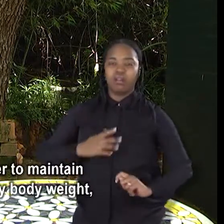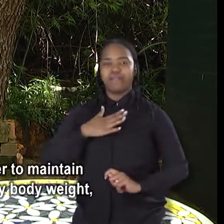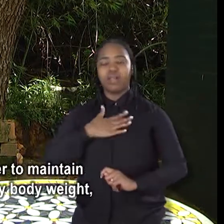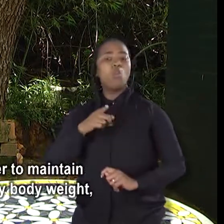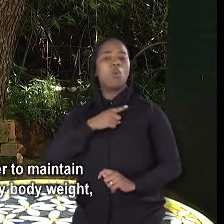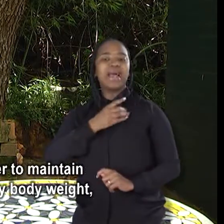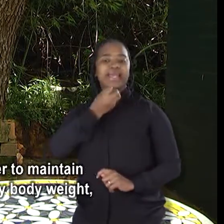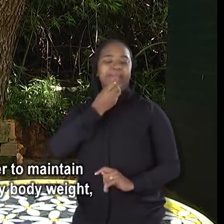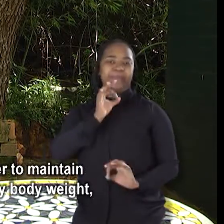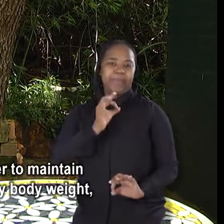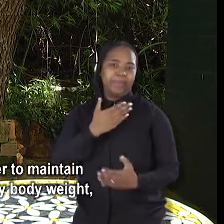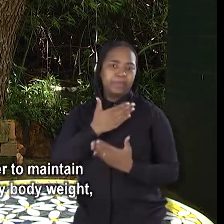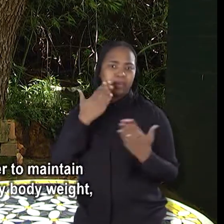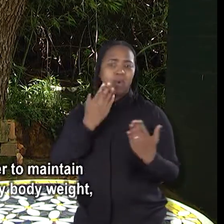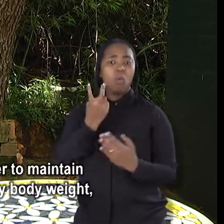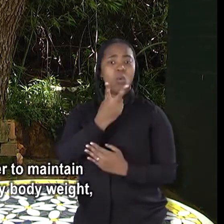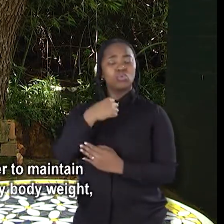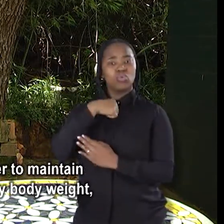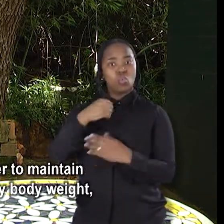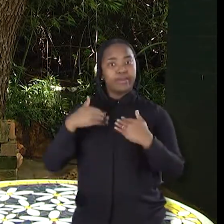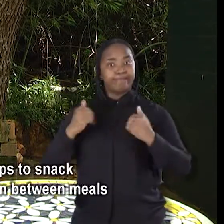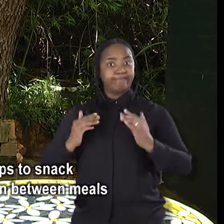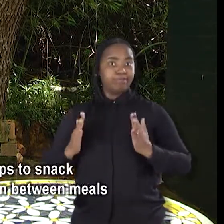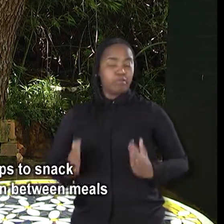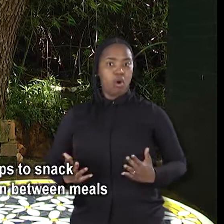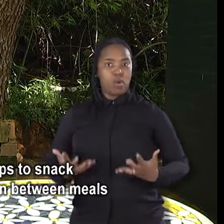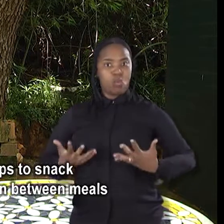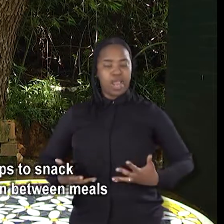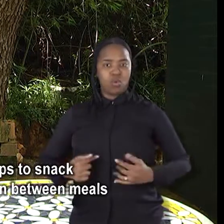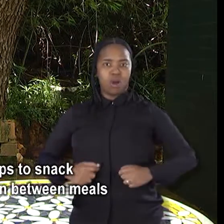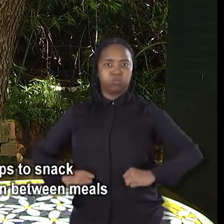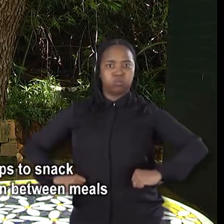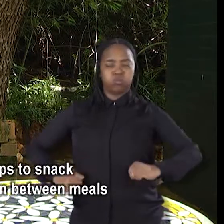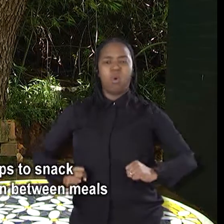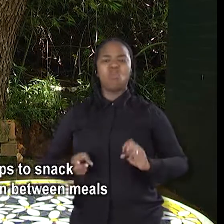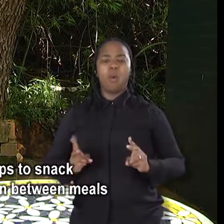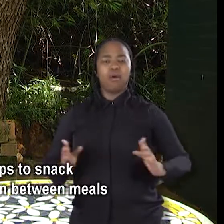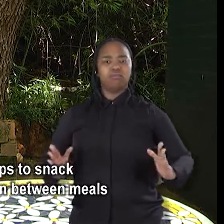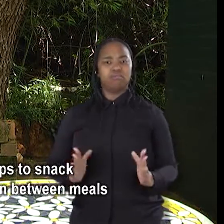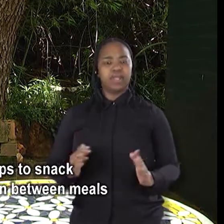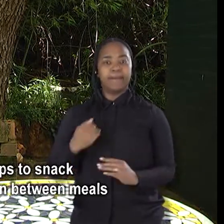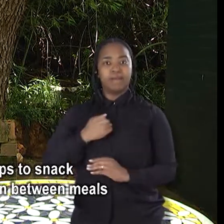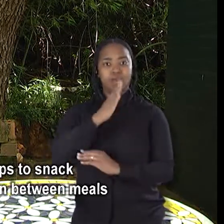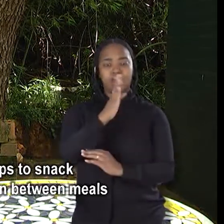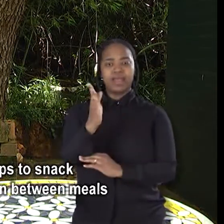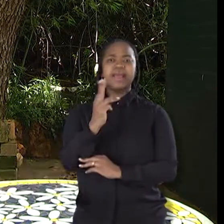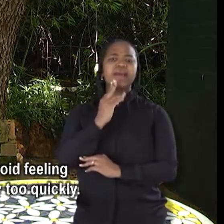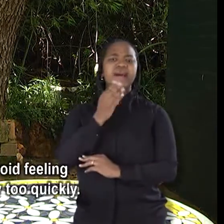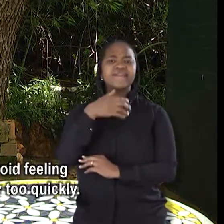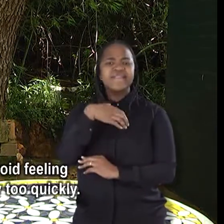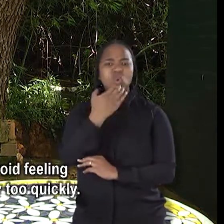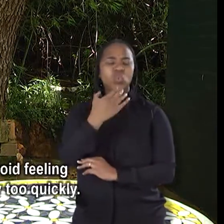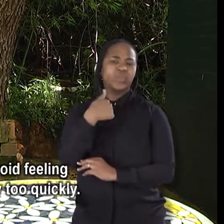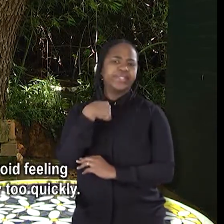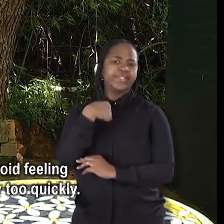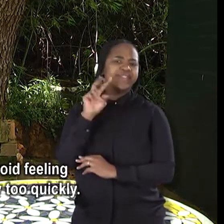Also when you want to maintain a healthy body weight it helps if you snack healthily in between your meals